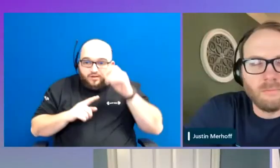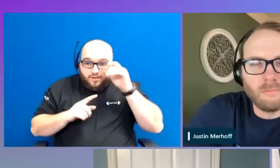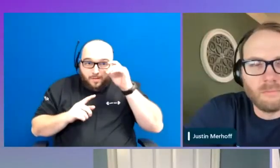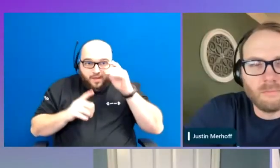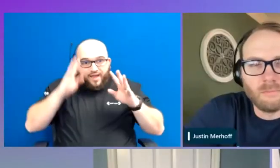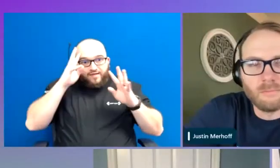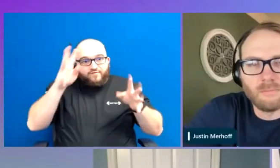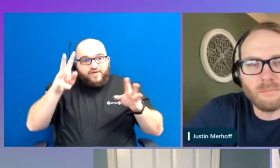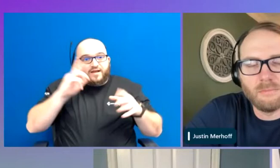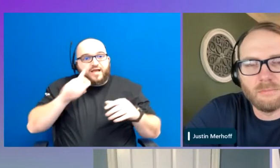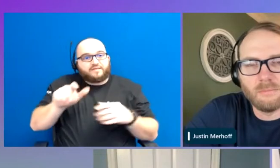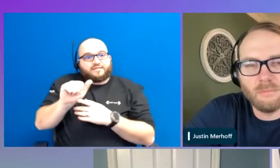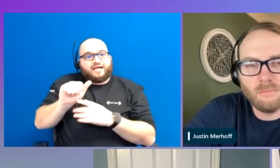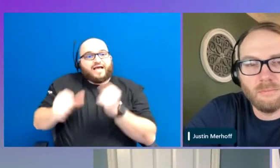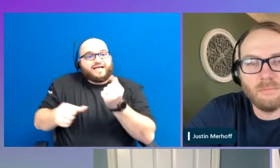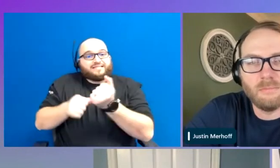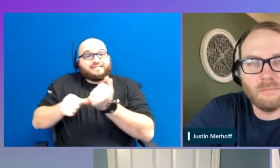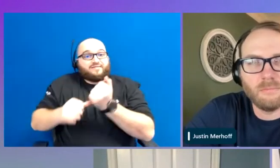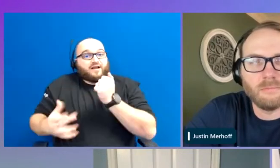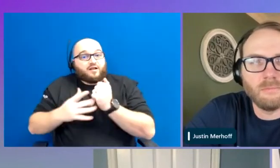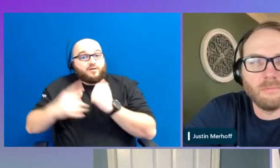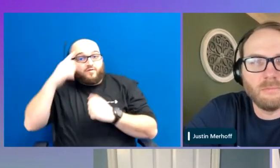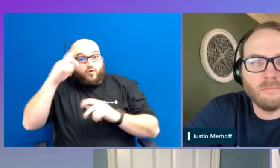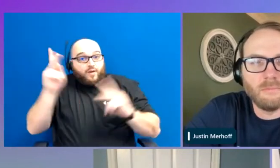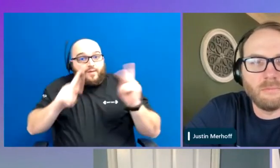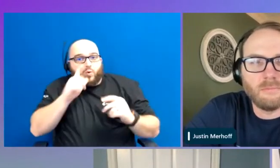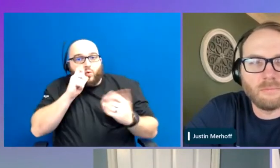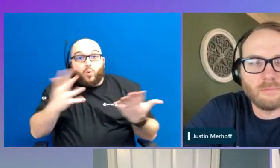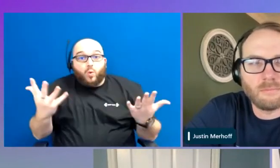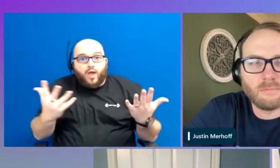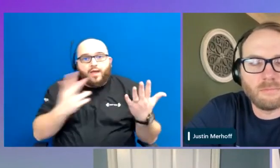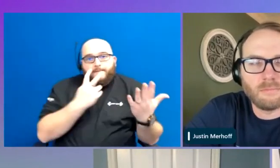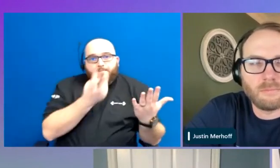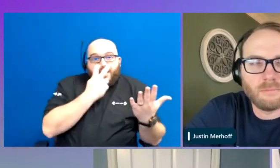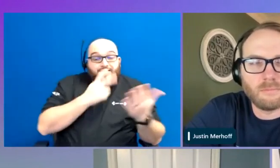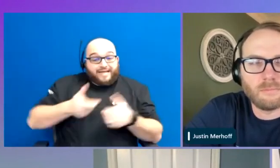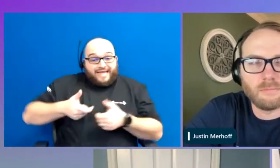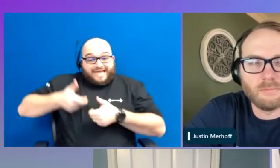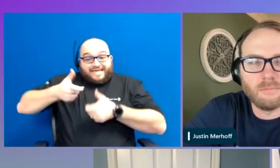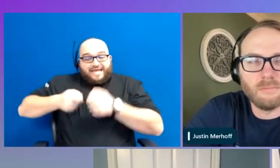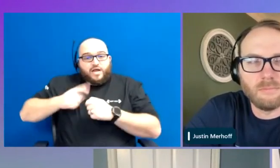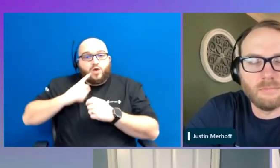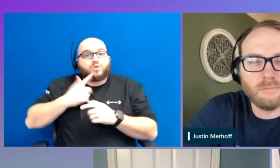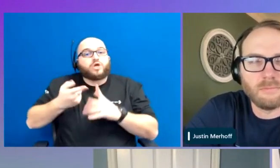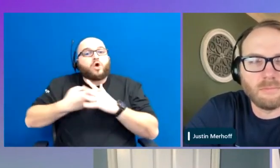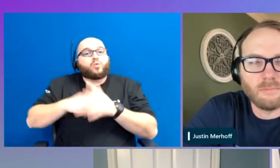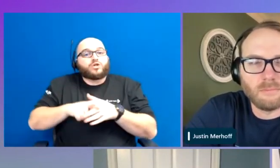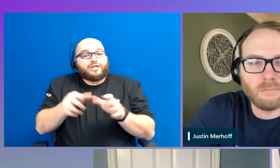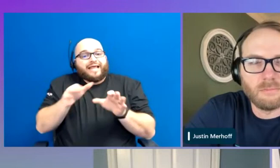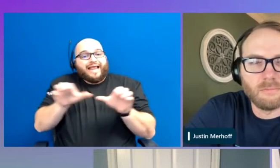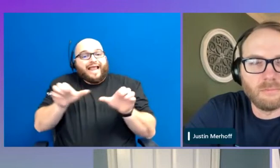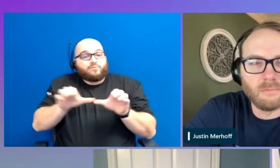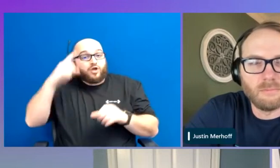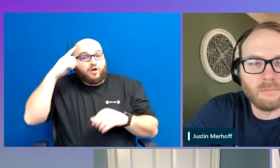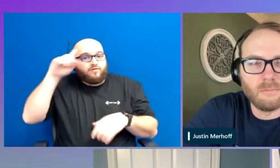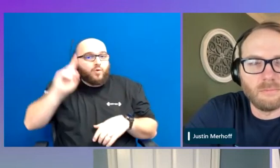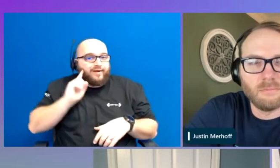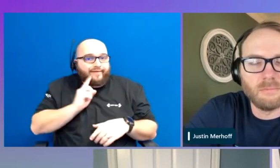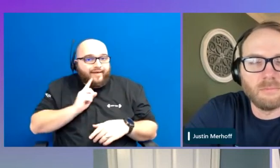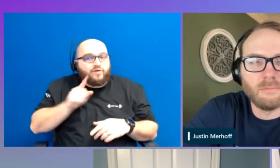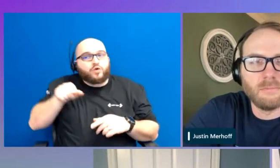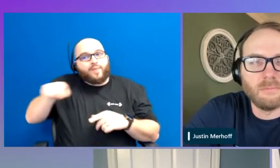as assistive technology for blind people. Texting was originally a captioning method made for deaf people to use a